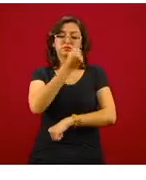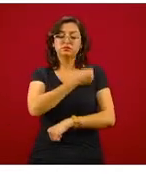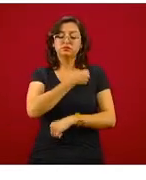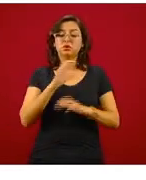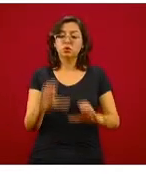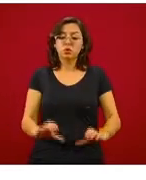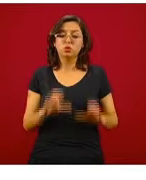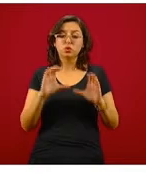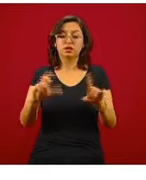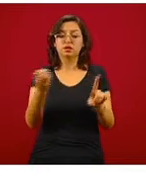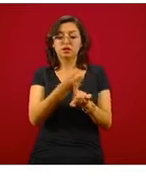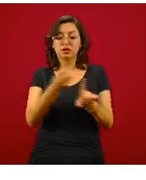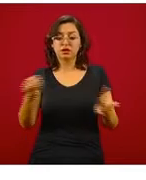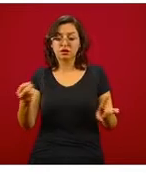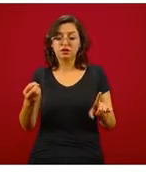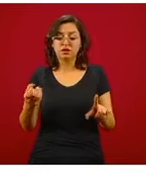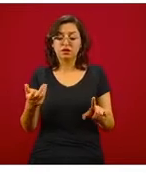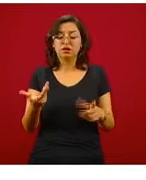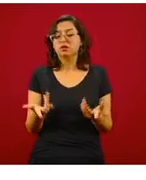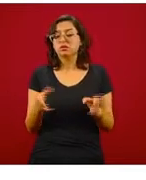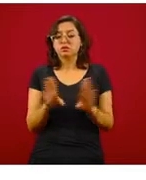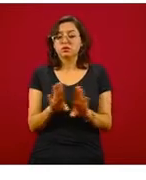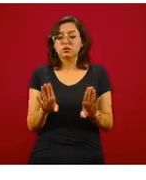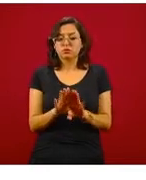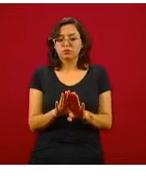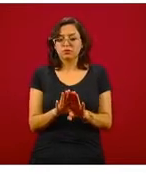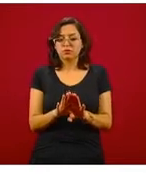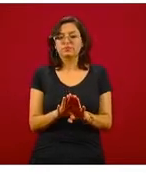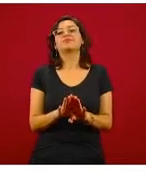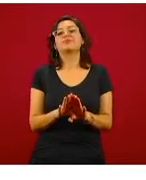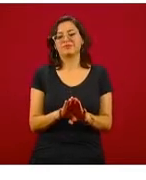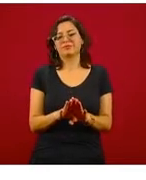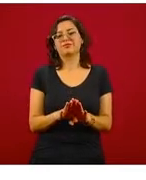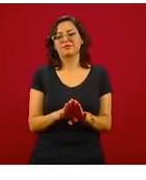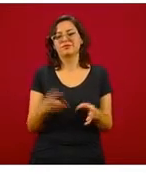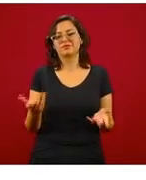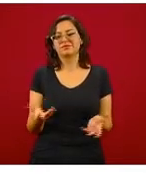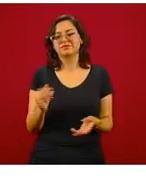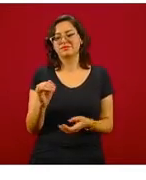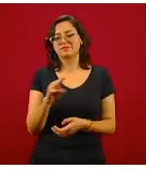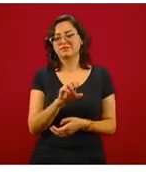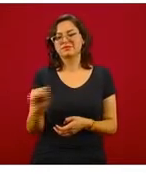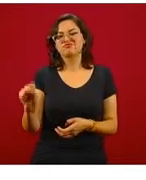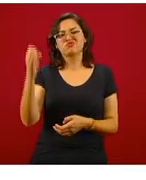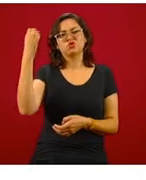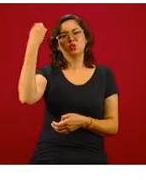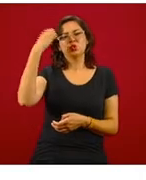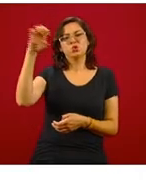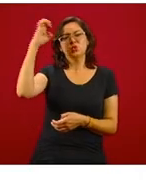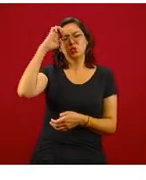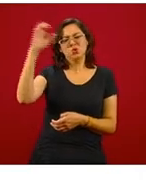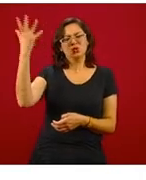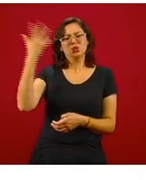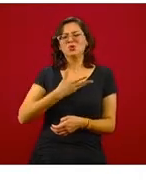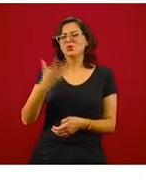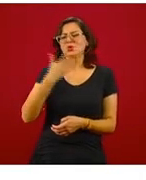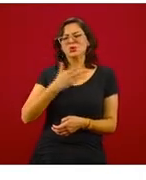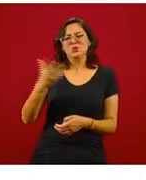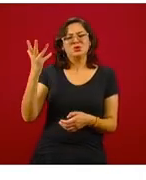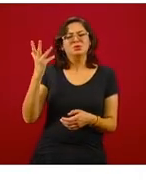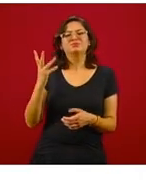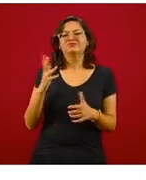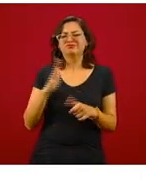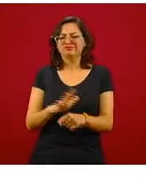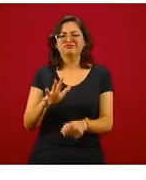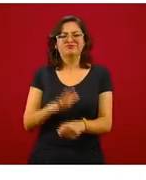providing. We expect to have a healthy return, gradual, organized, and with cautious.